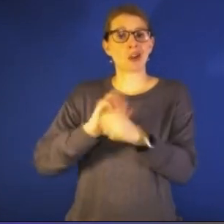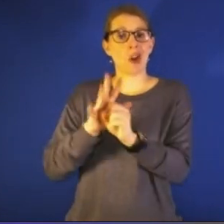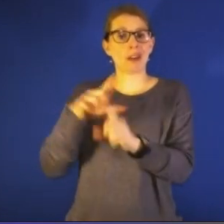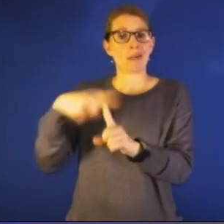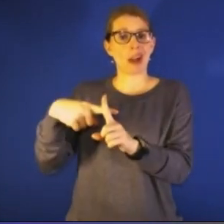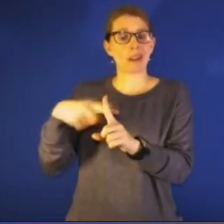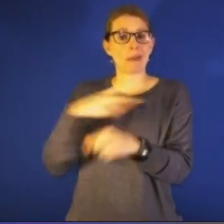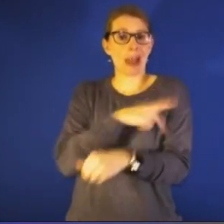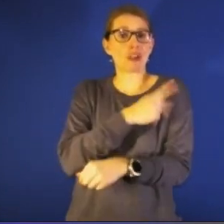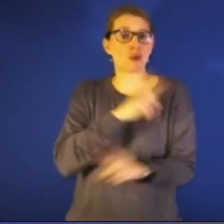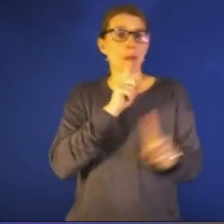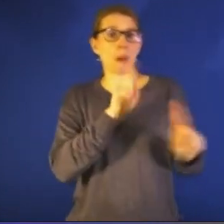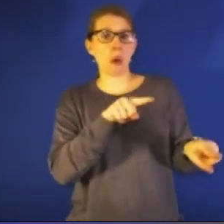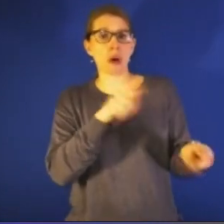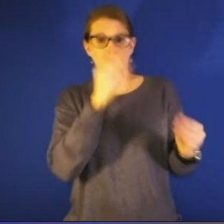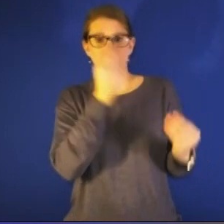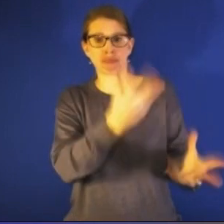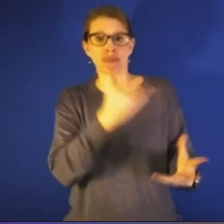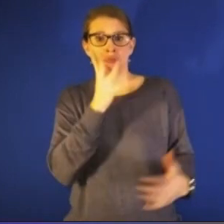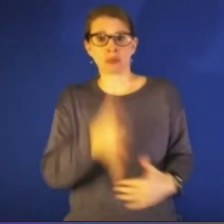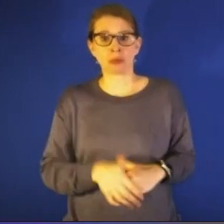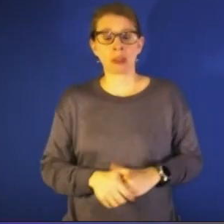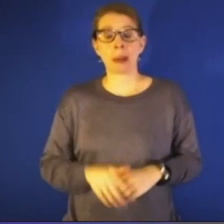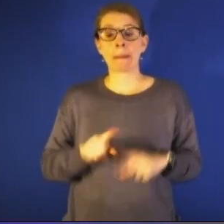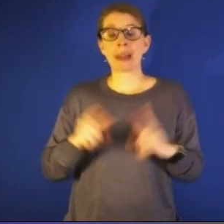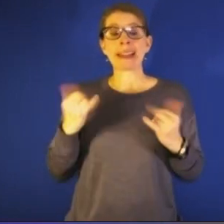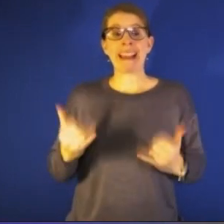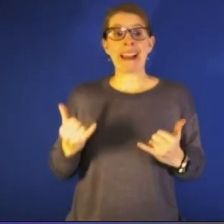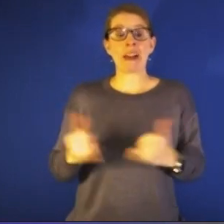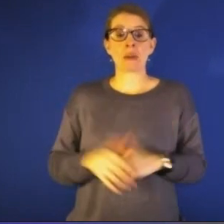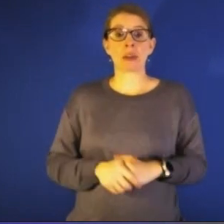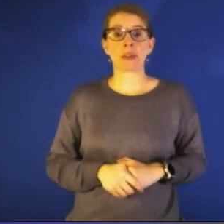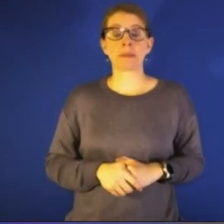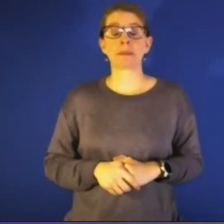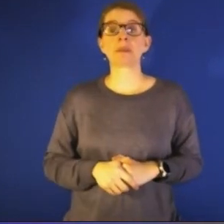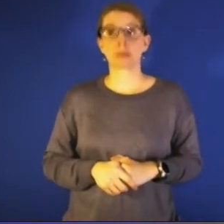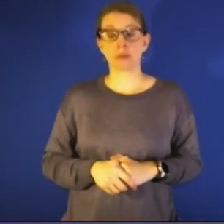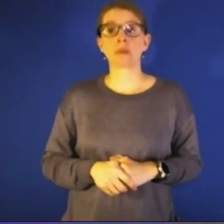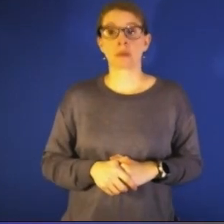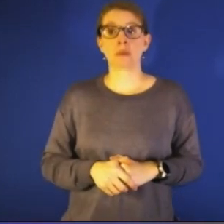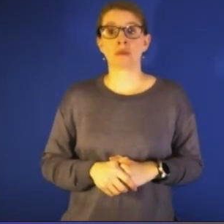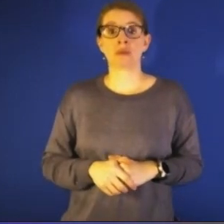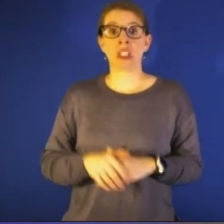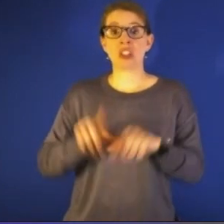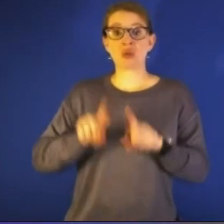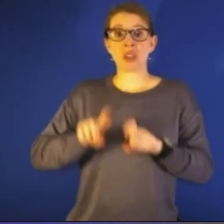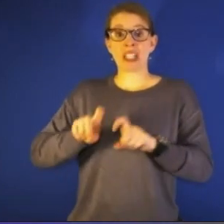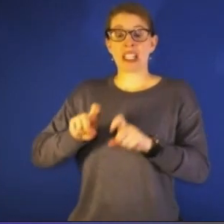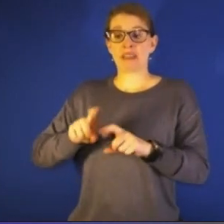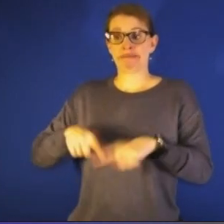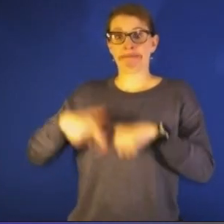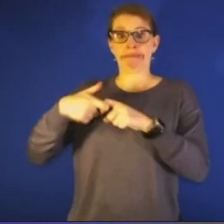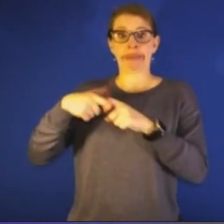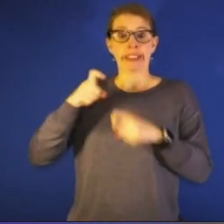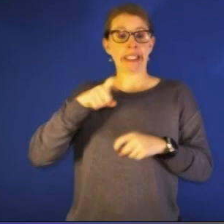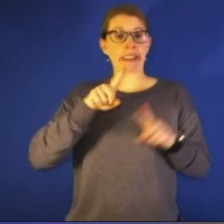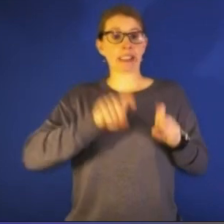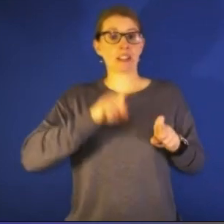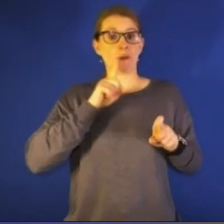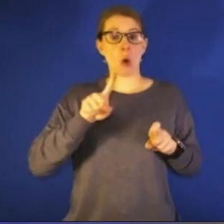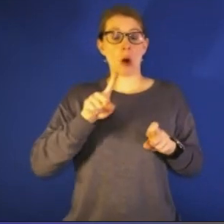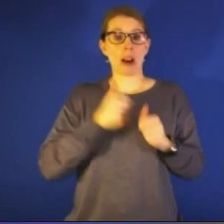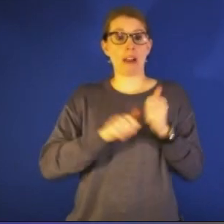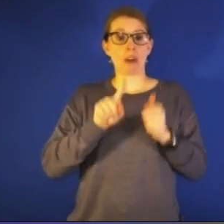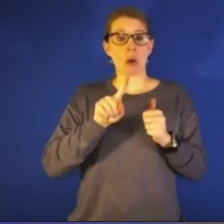that. Now, but the thing is, we've stopped doing as much screening because we had to have tests for getting everybody tested who's acutely